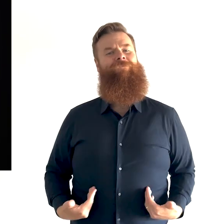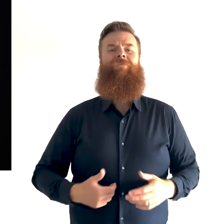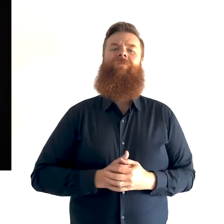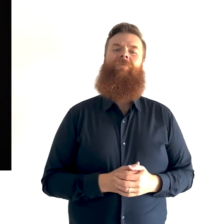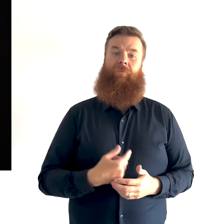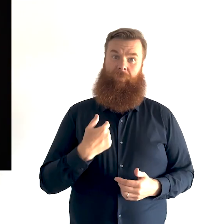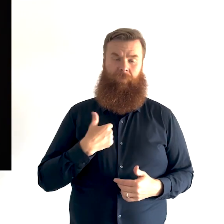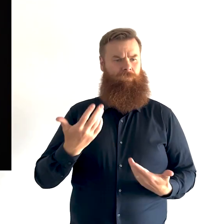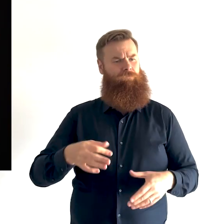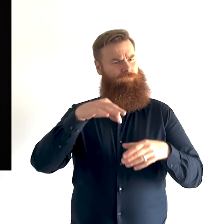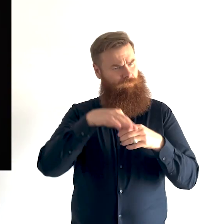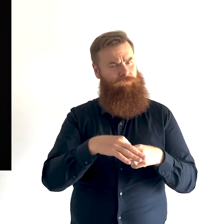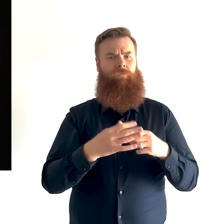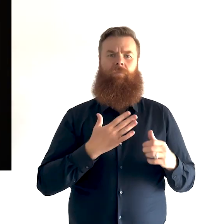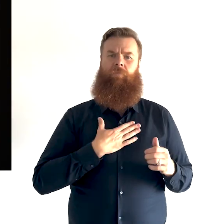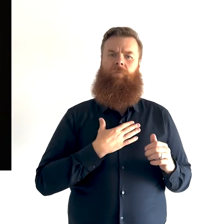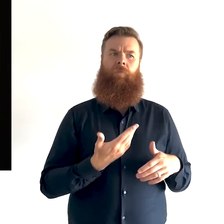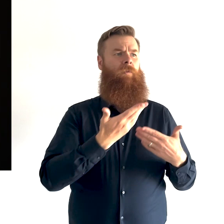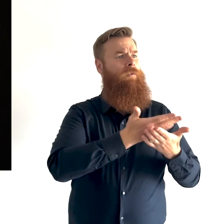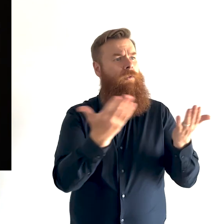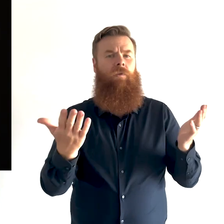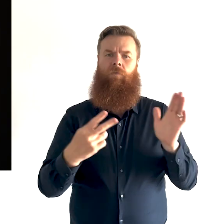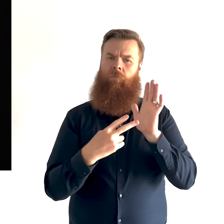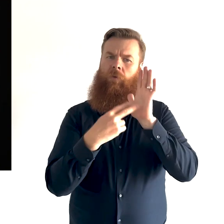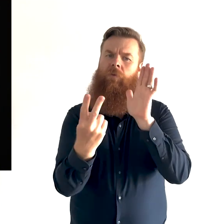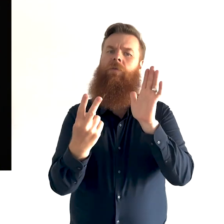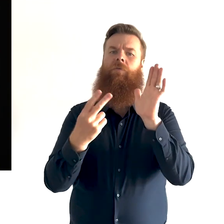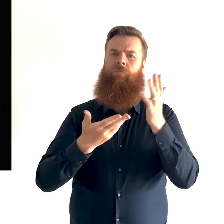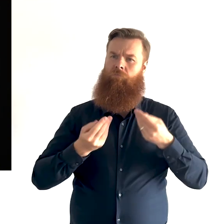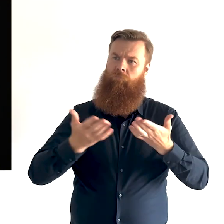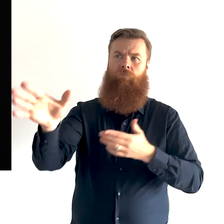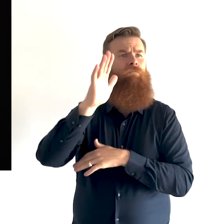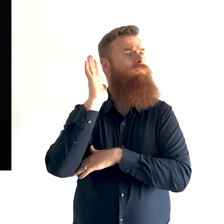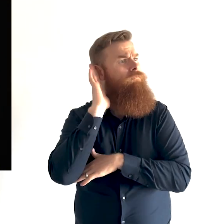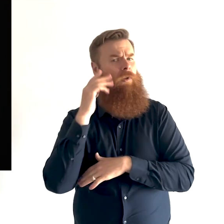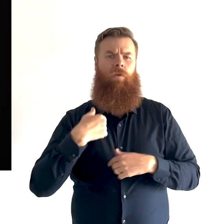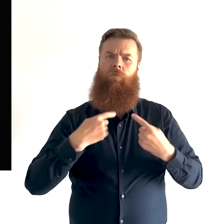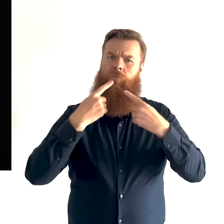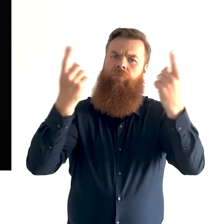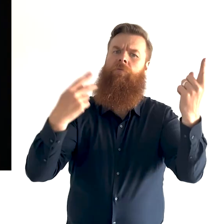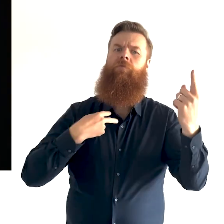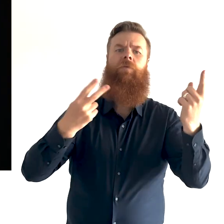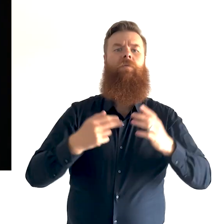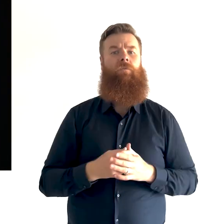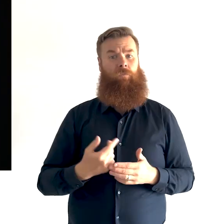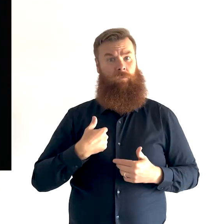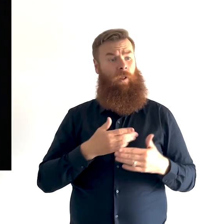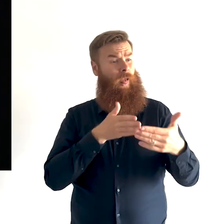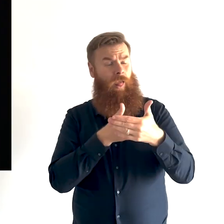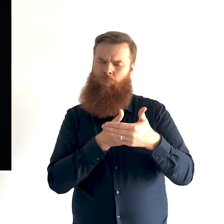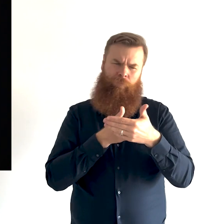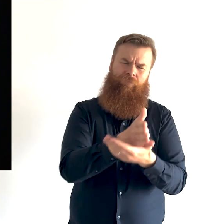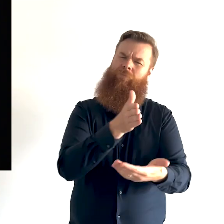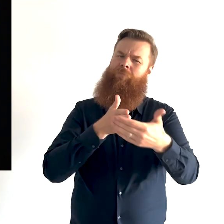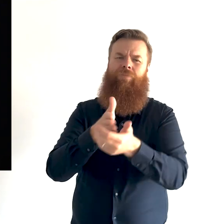grandkids. Casting my vote. Elevating others. Letting my voice be heard. Overcoming the